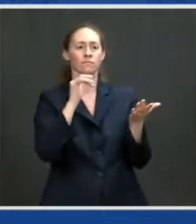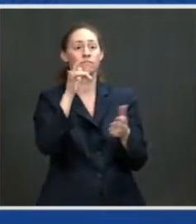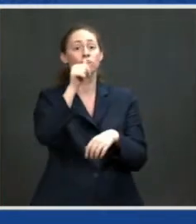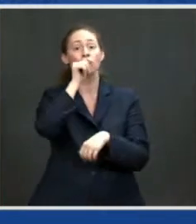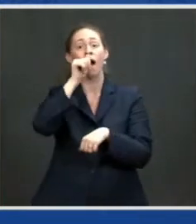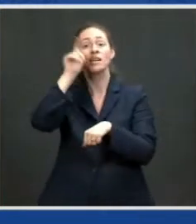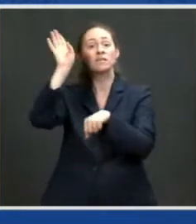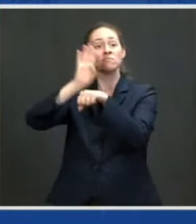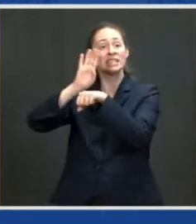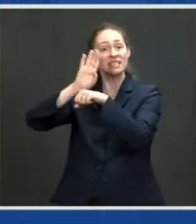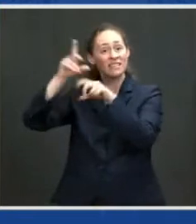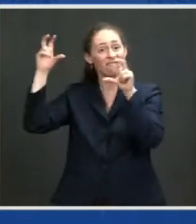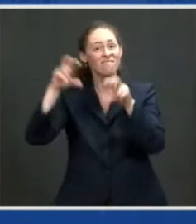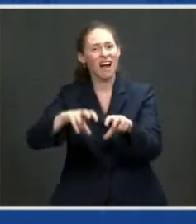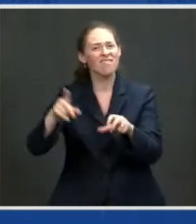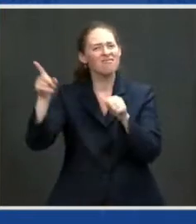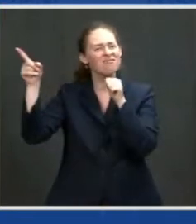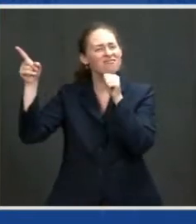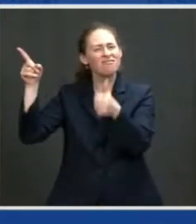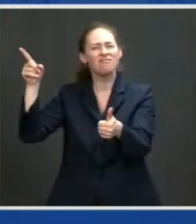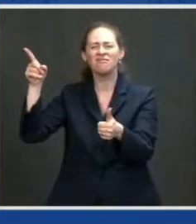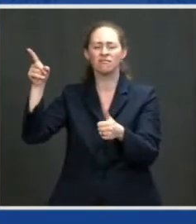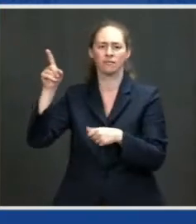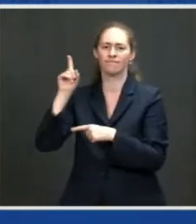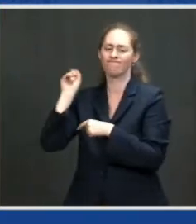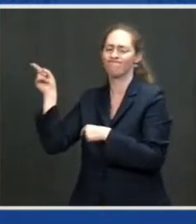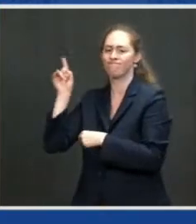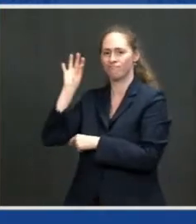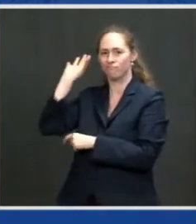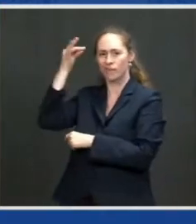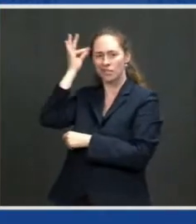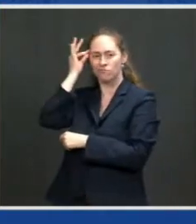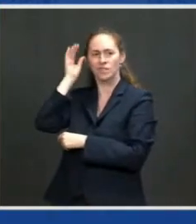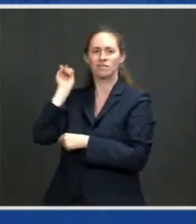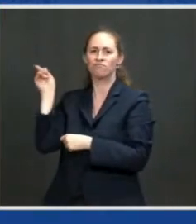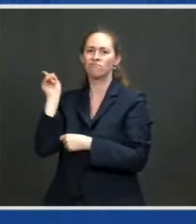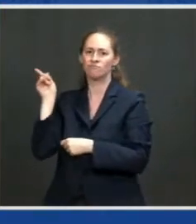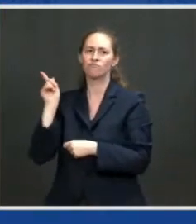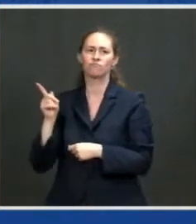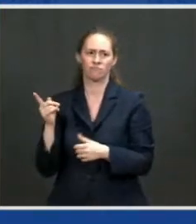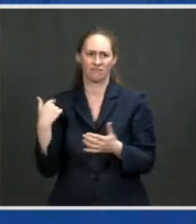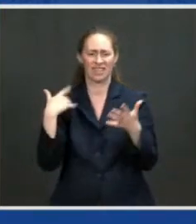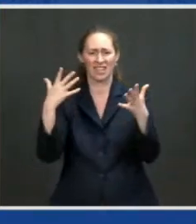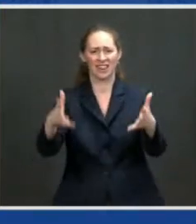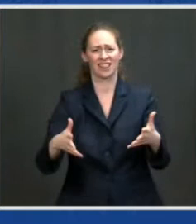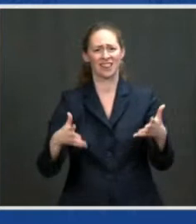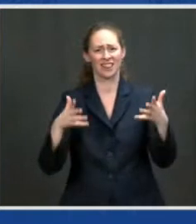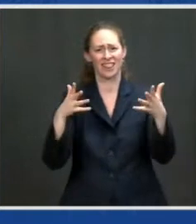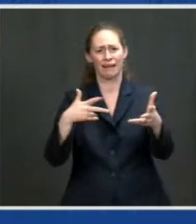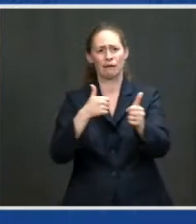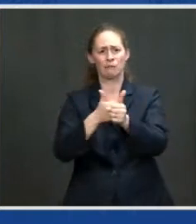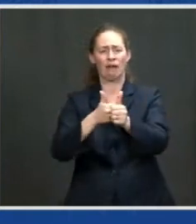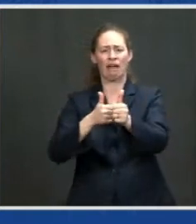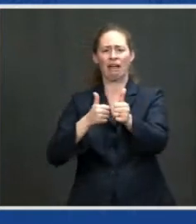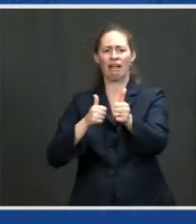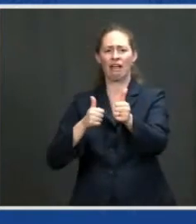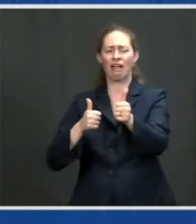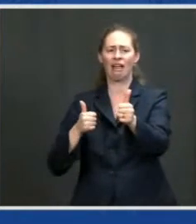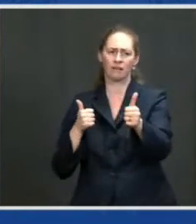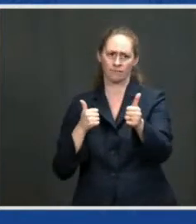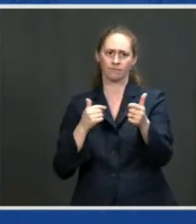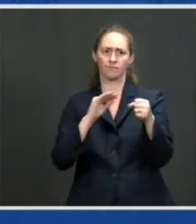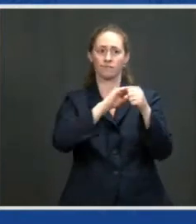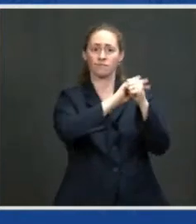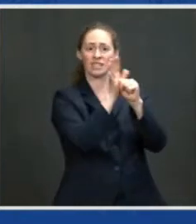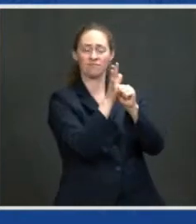investments. We've neglected that kind of public investment for much too long. The pandemic exposed just how badly we need to invest in